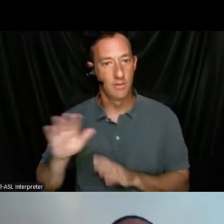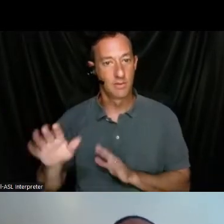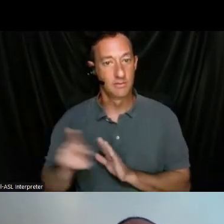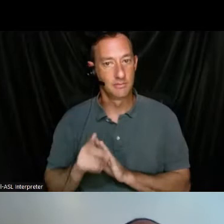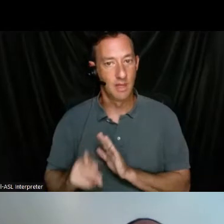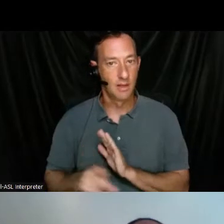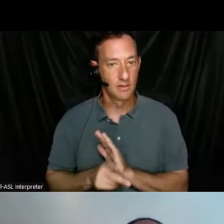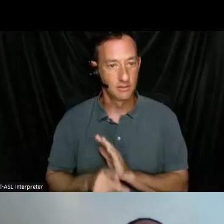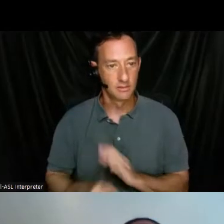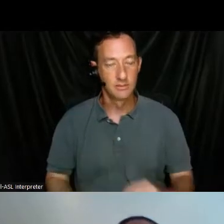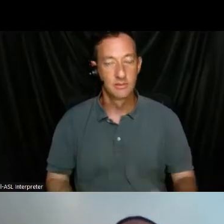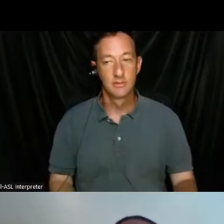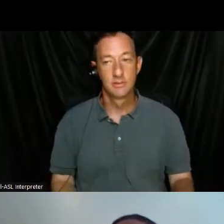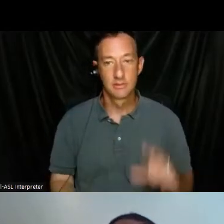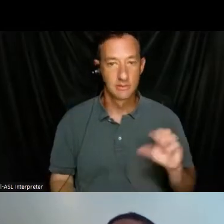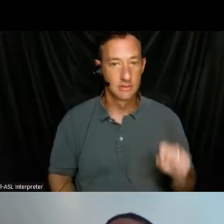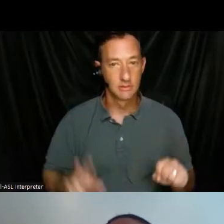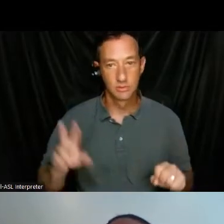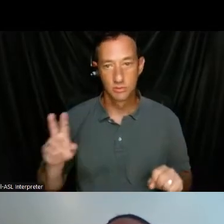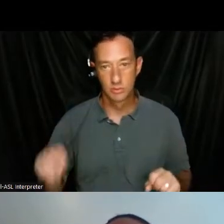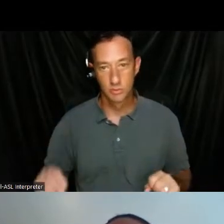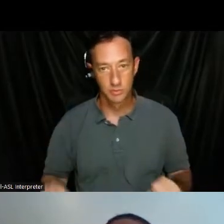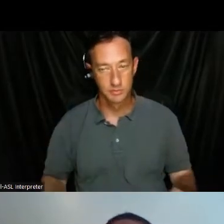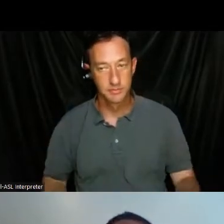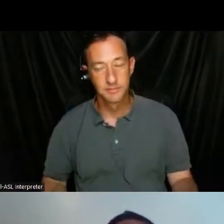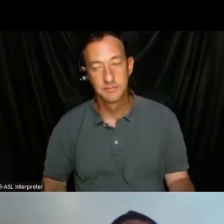based on this policy? Yes or no answer.